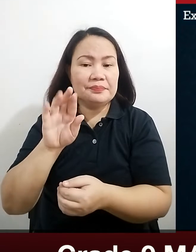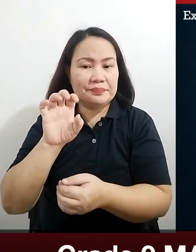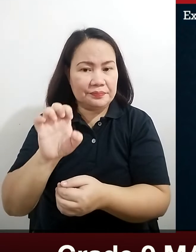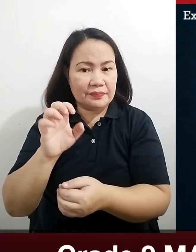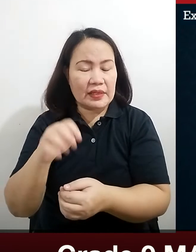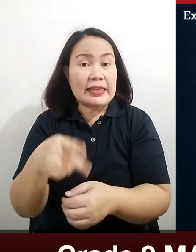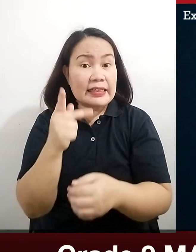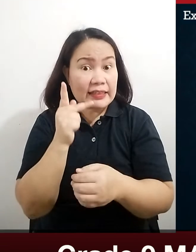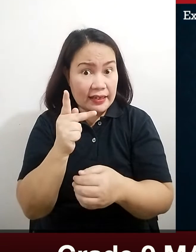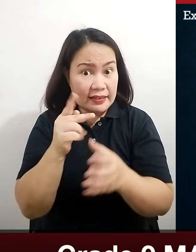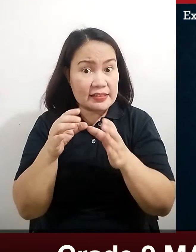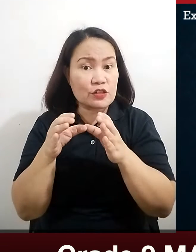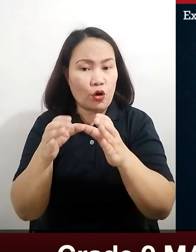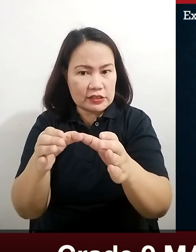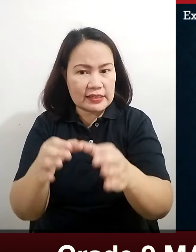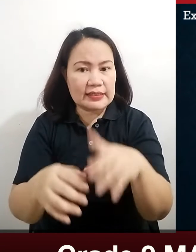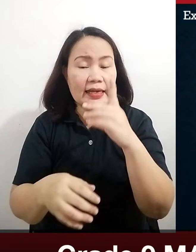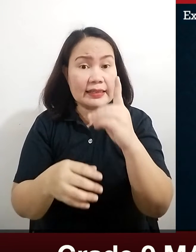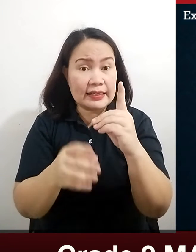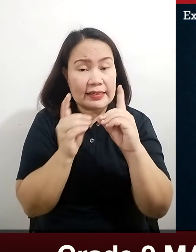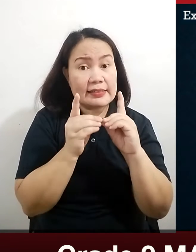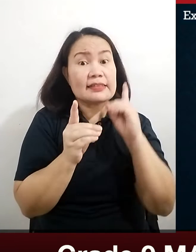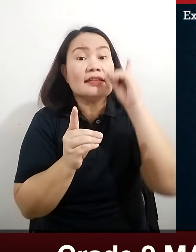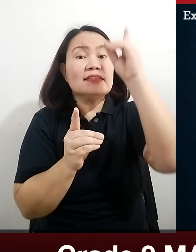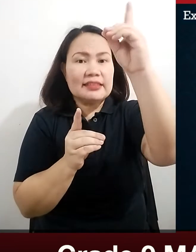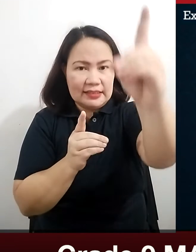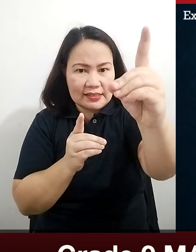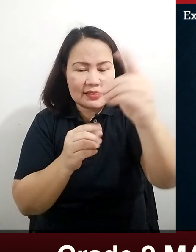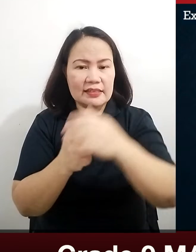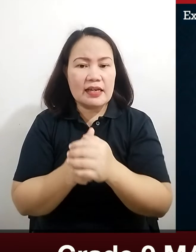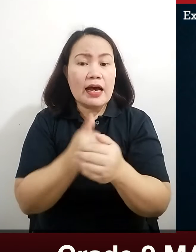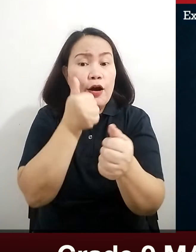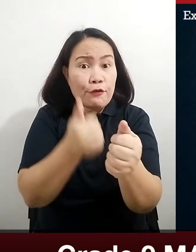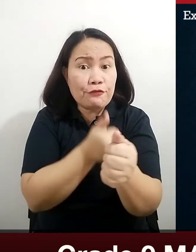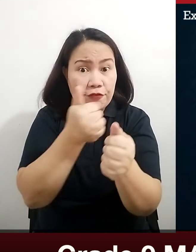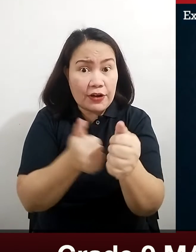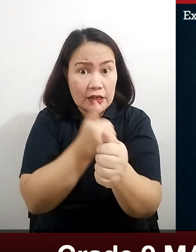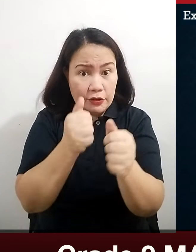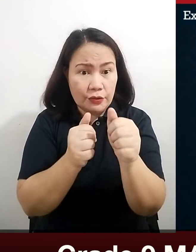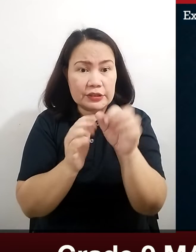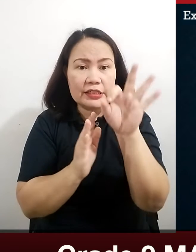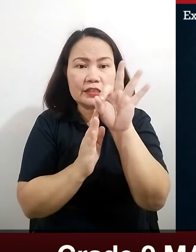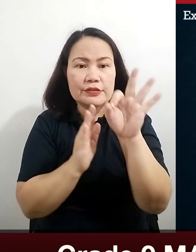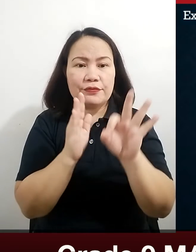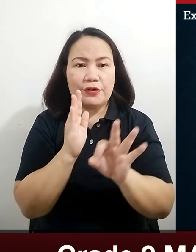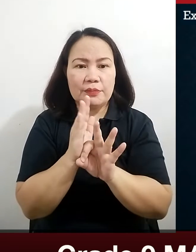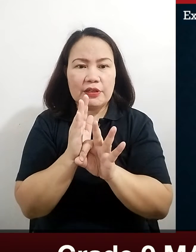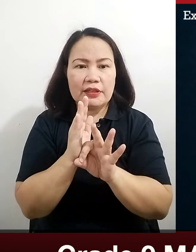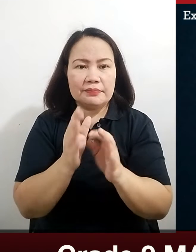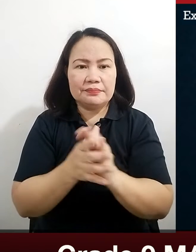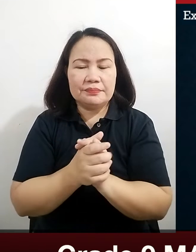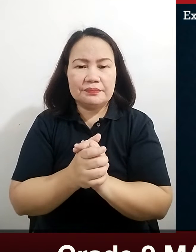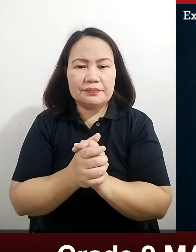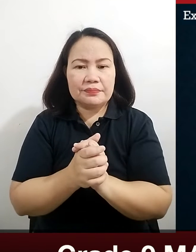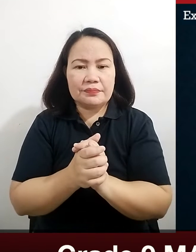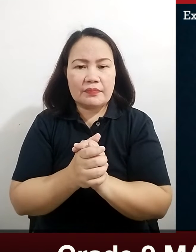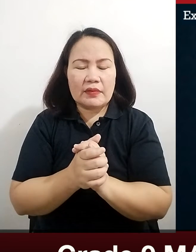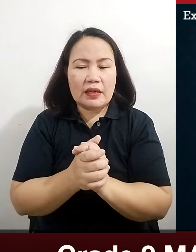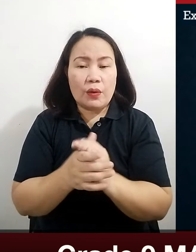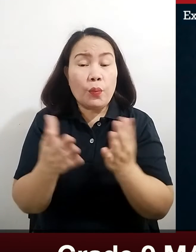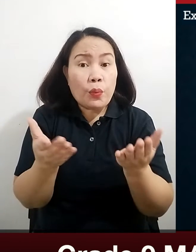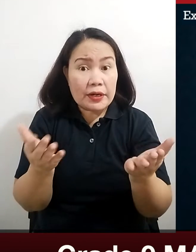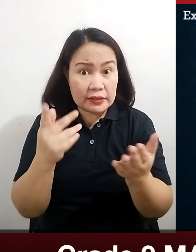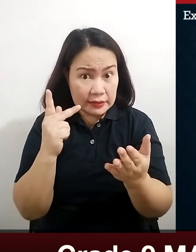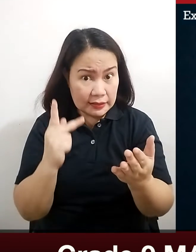F over D. So, tatandaan natin, susundan lang natin kung ano yung nakalagay sa statement. Then, para hindi